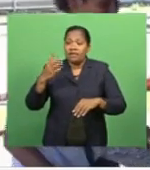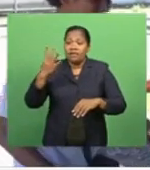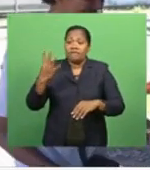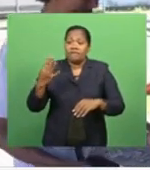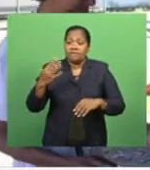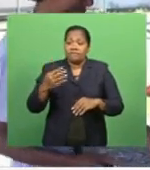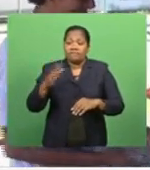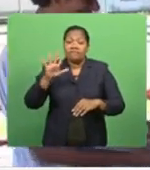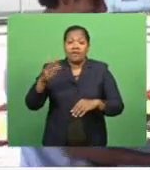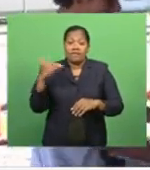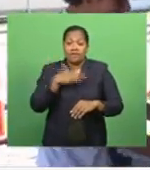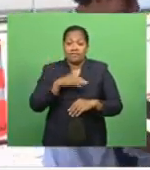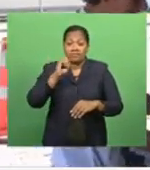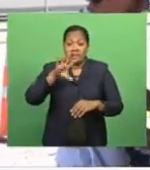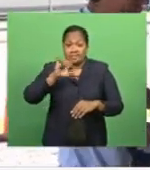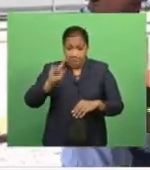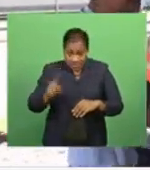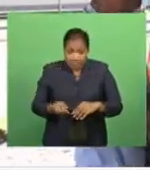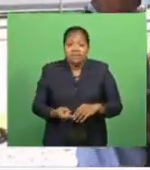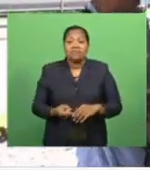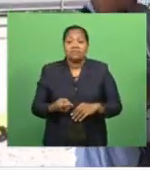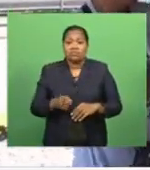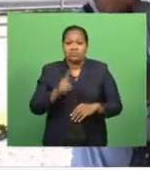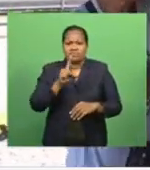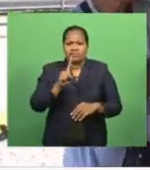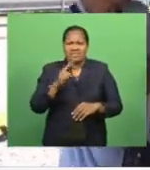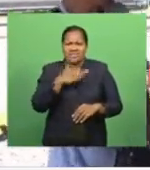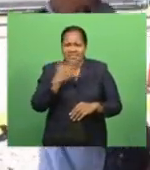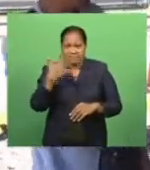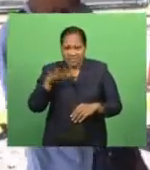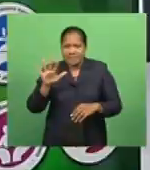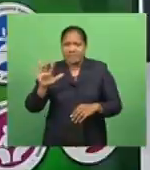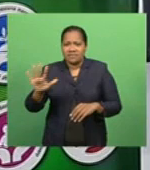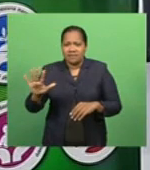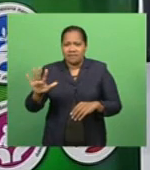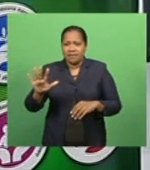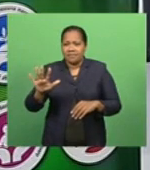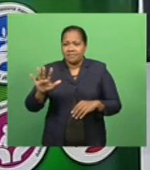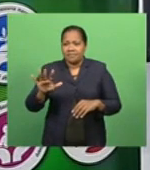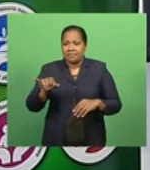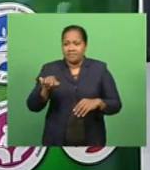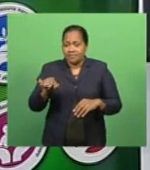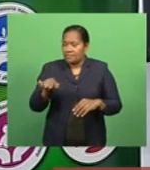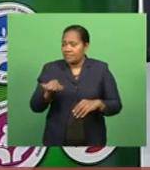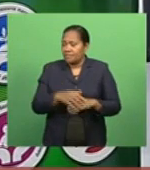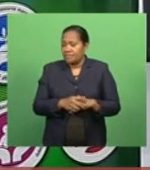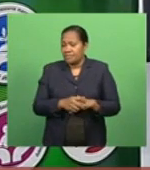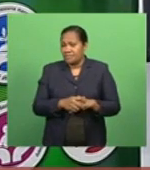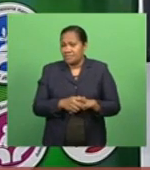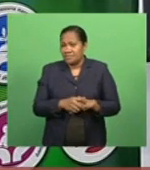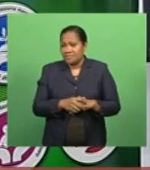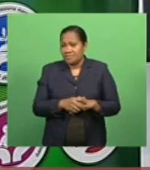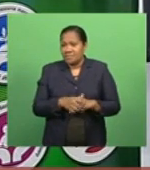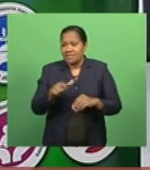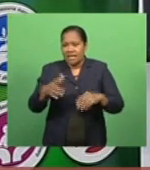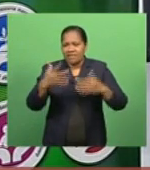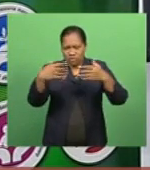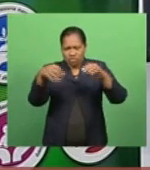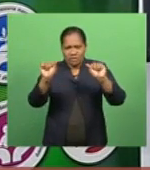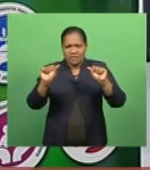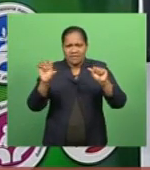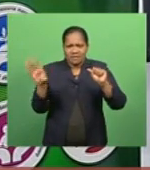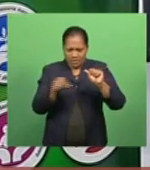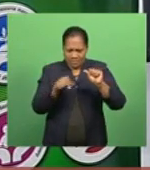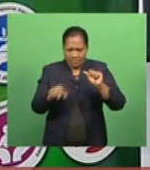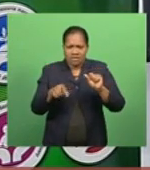$510,155 to buy 50 tons of fresh produce from farmers during the lockdown. This is a phenomenal achievement for AMA, as we have